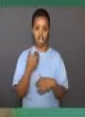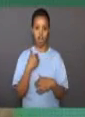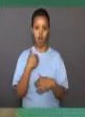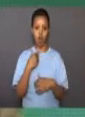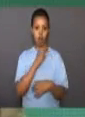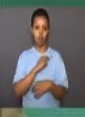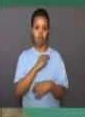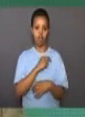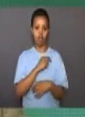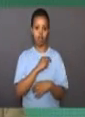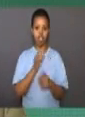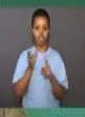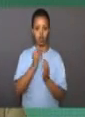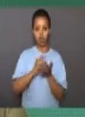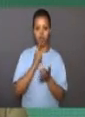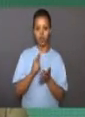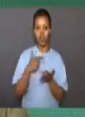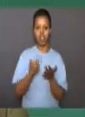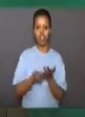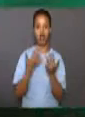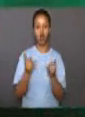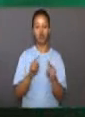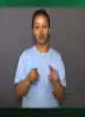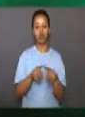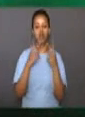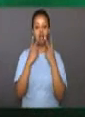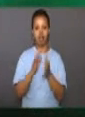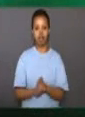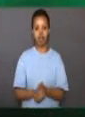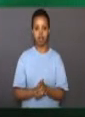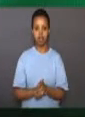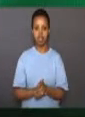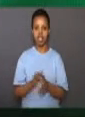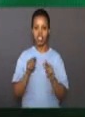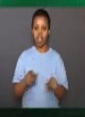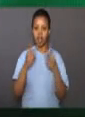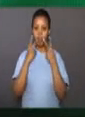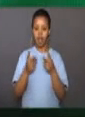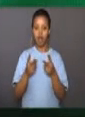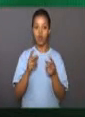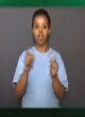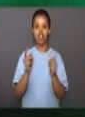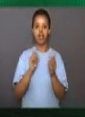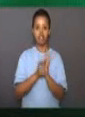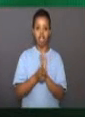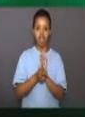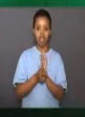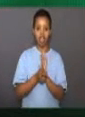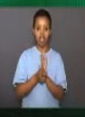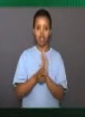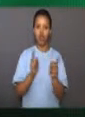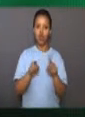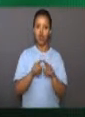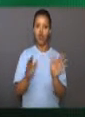can begin to see patterns form. We can observe how they act in